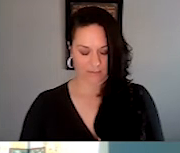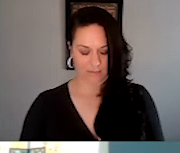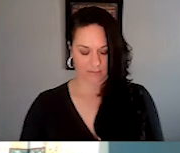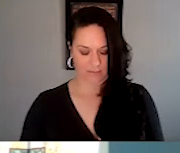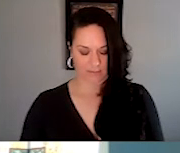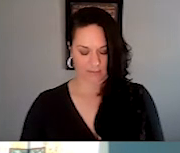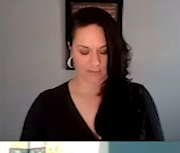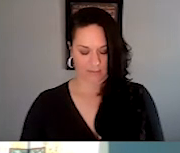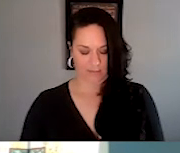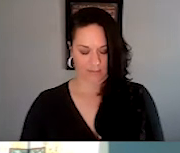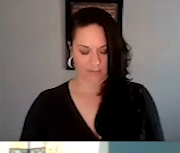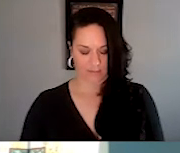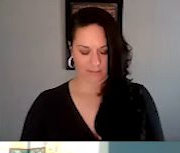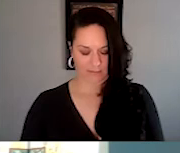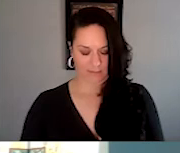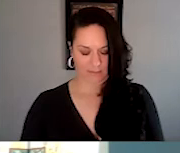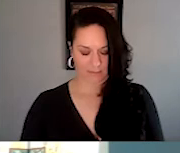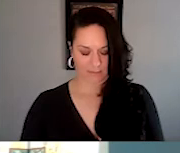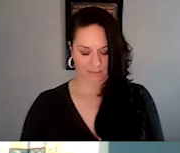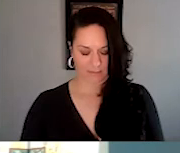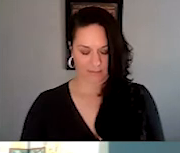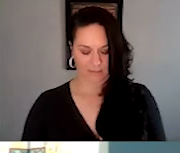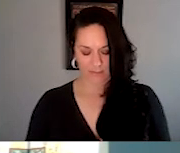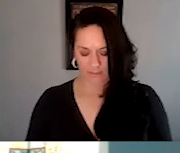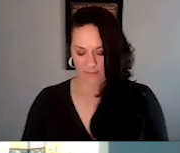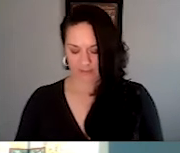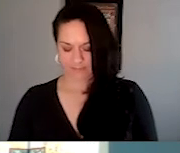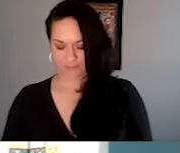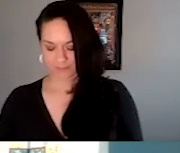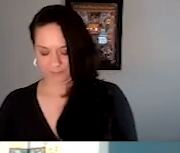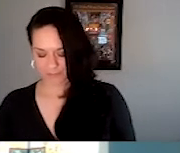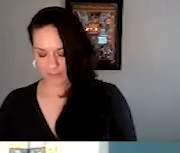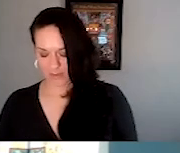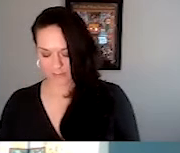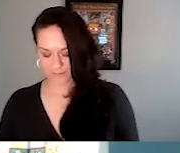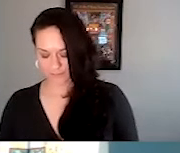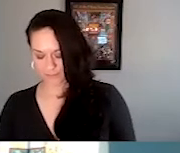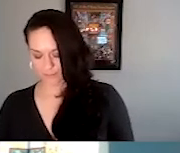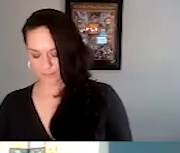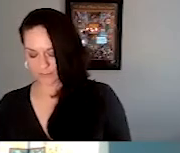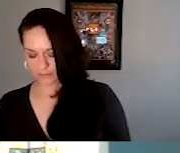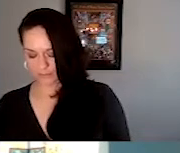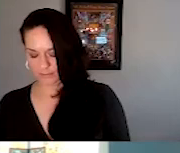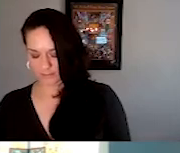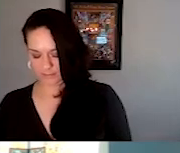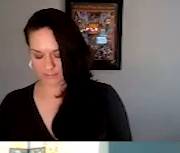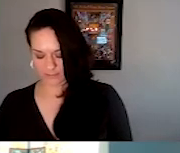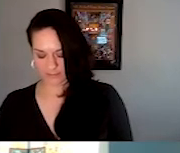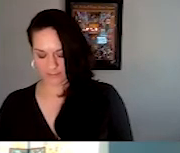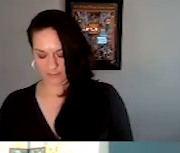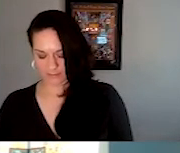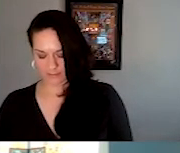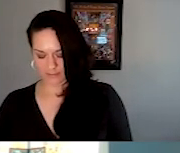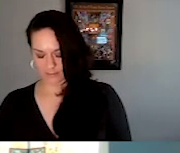what system. If you want to ban Delta-8 at the state level, then it would be the state legislature, and you need to